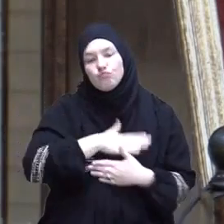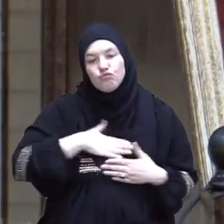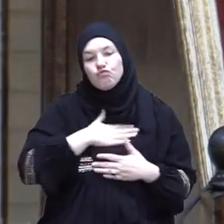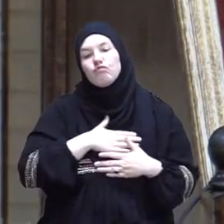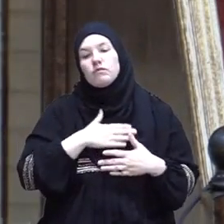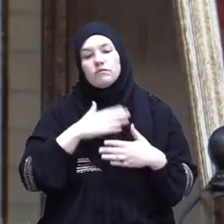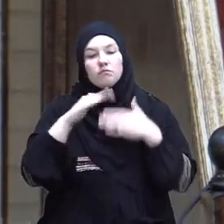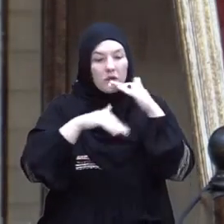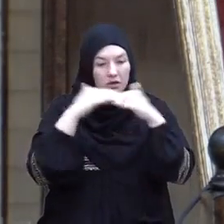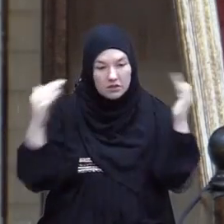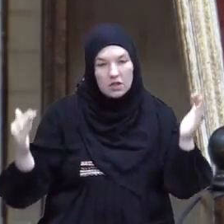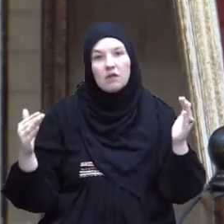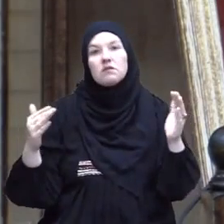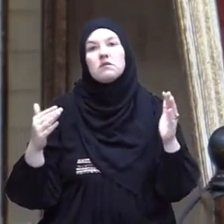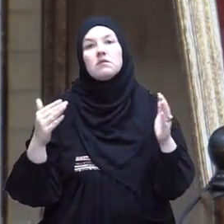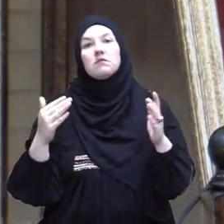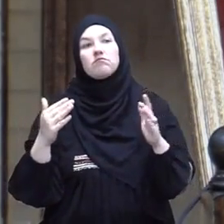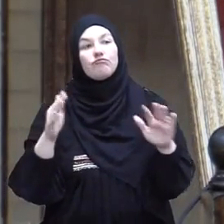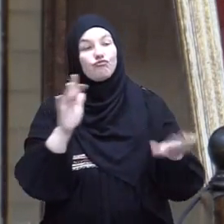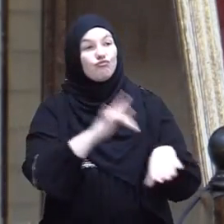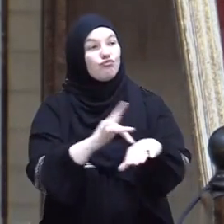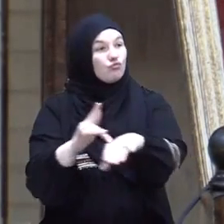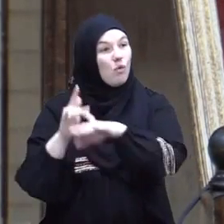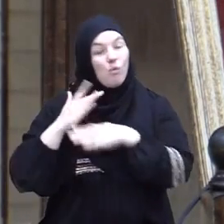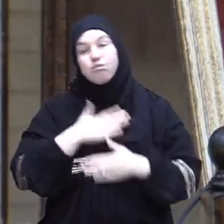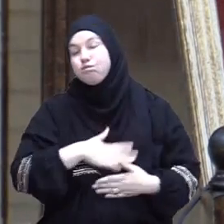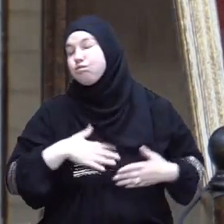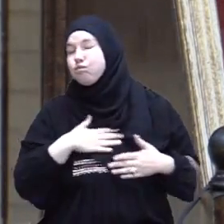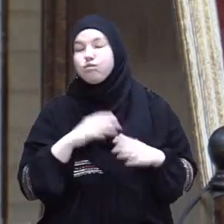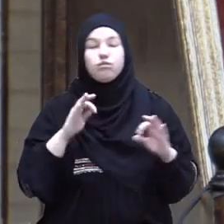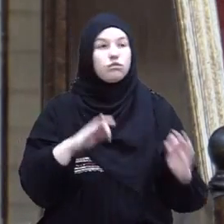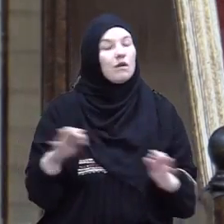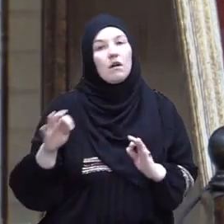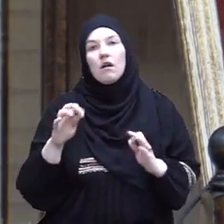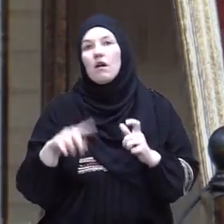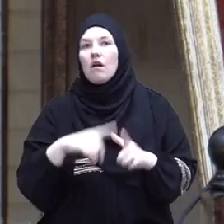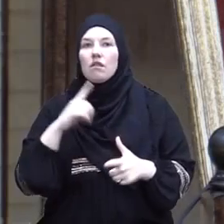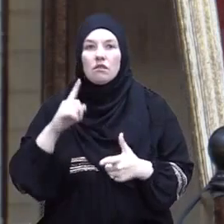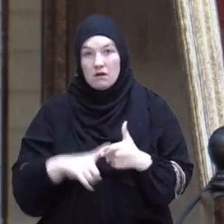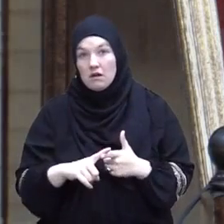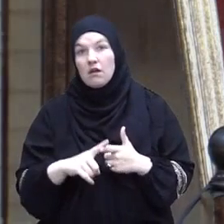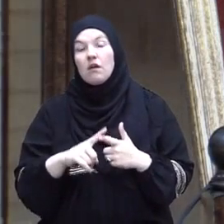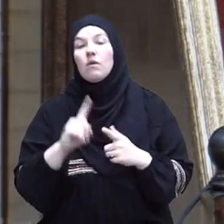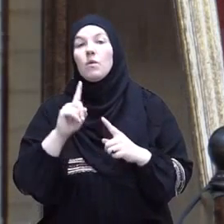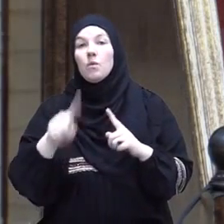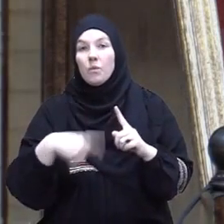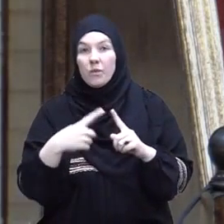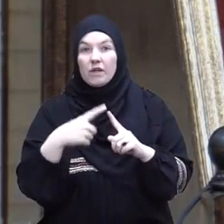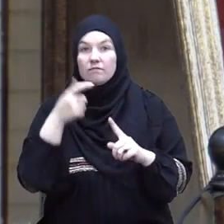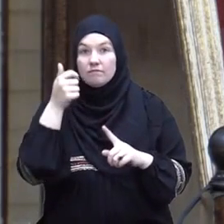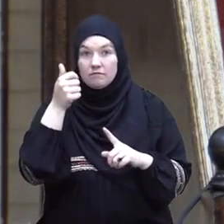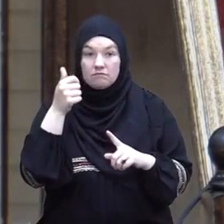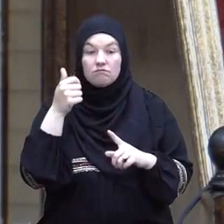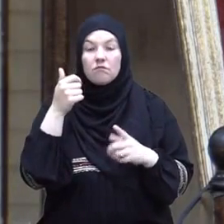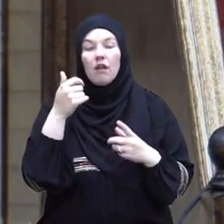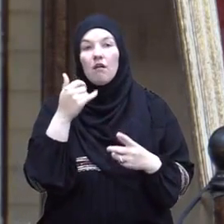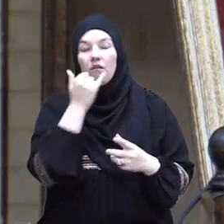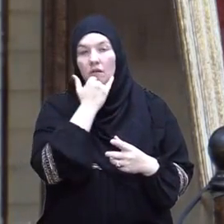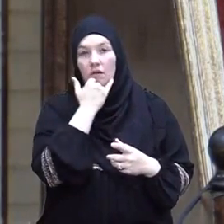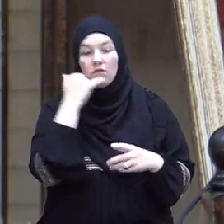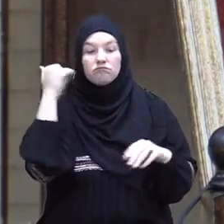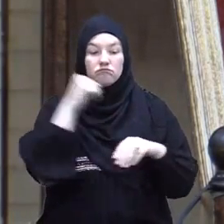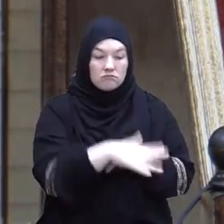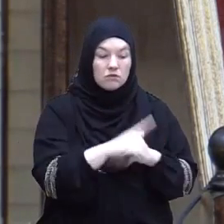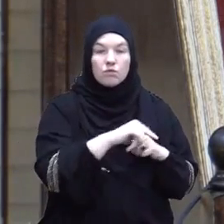to communicate this to his children and to his grandchildren and descendants after him. And that's what Adam did as both